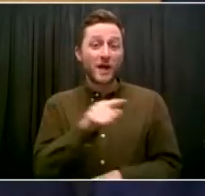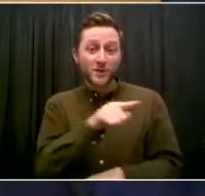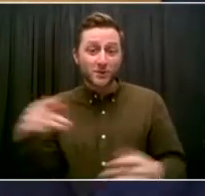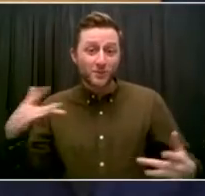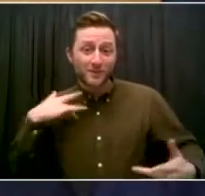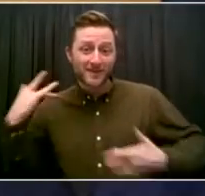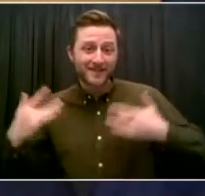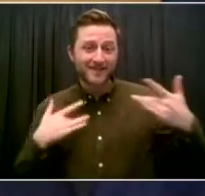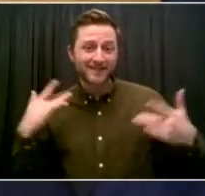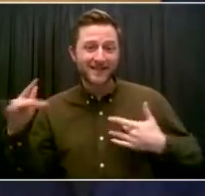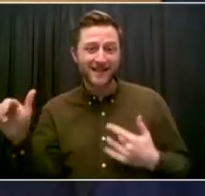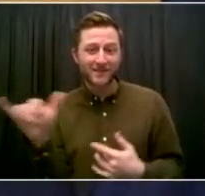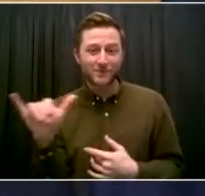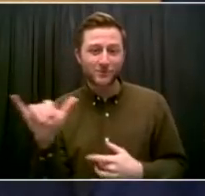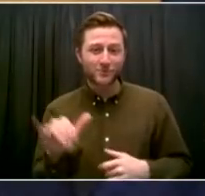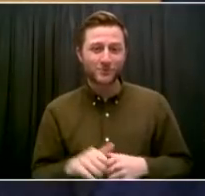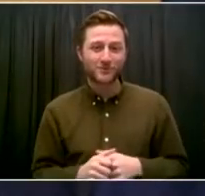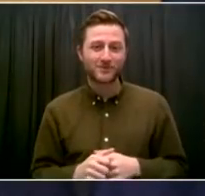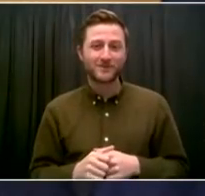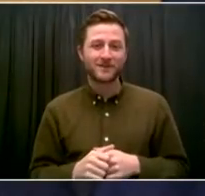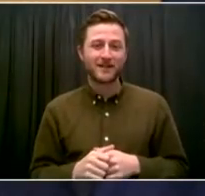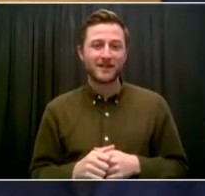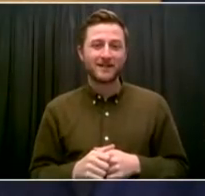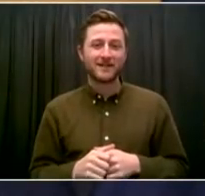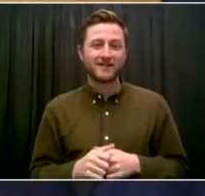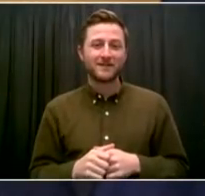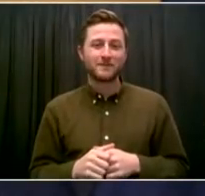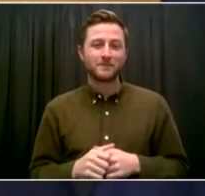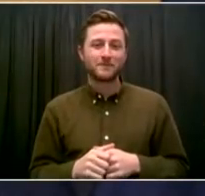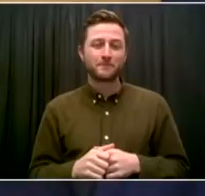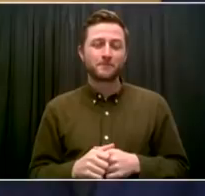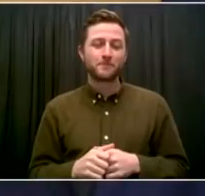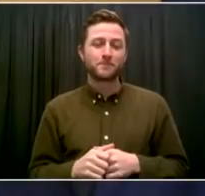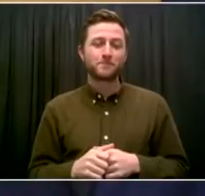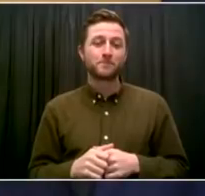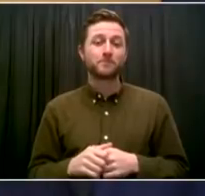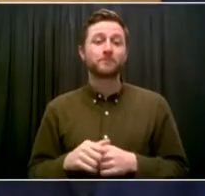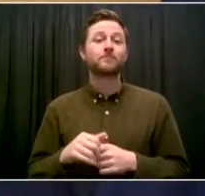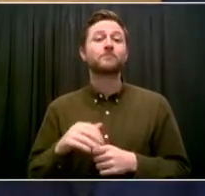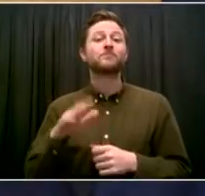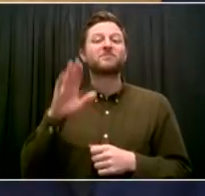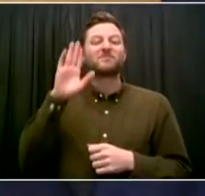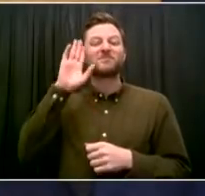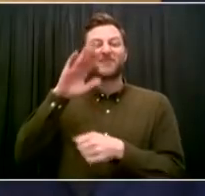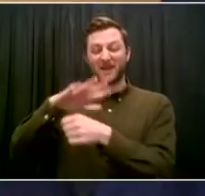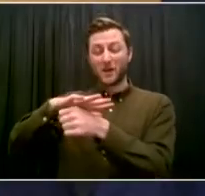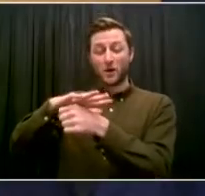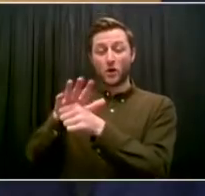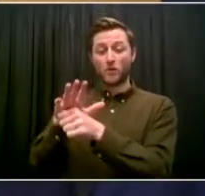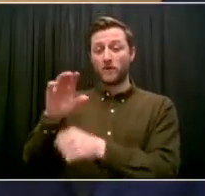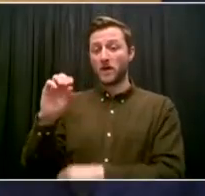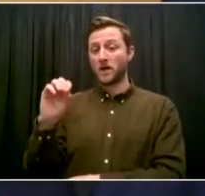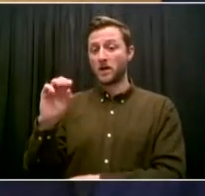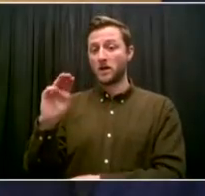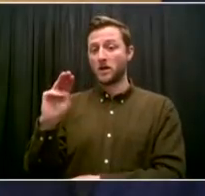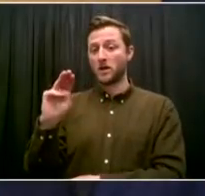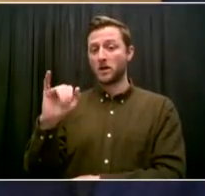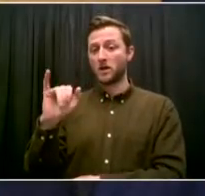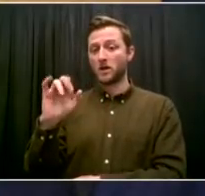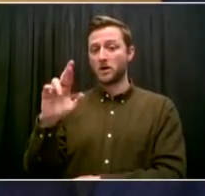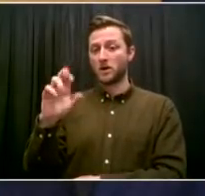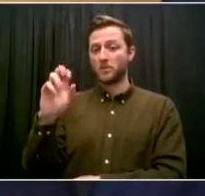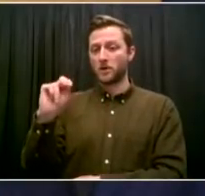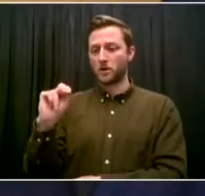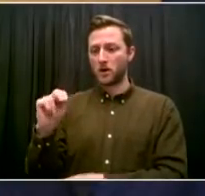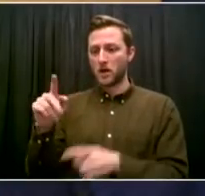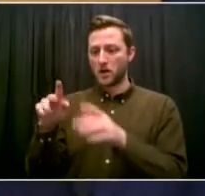accomplish. As we're watching our response to this strand, we responded and we